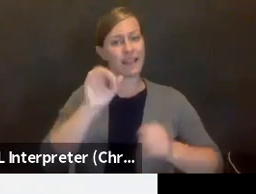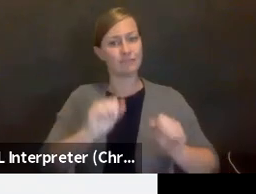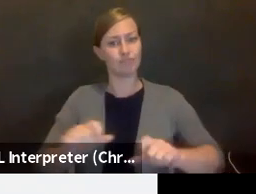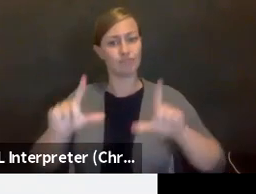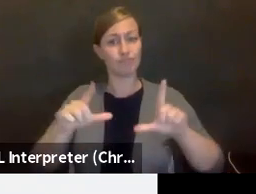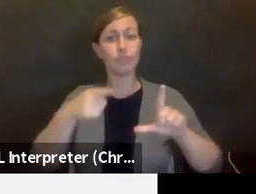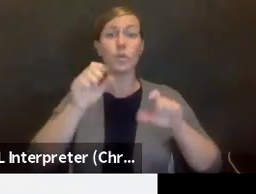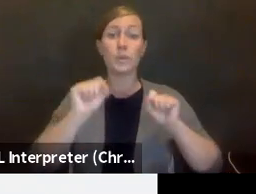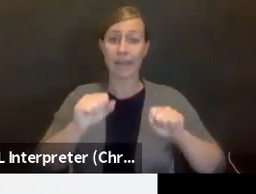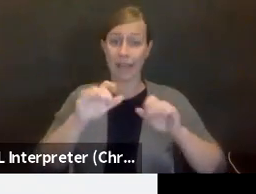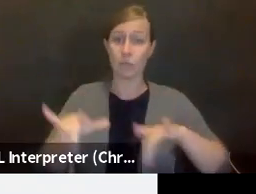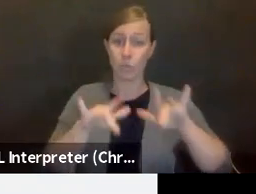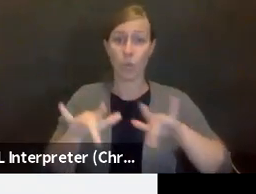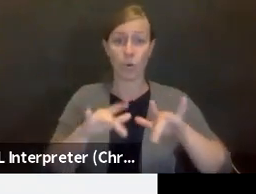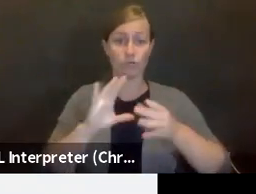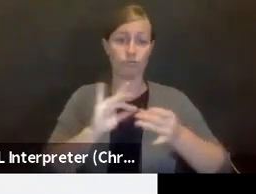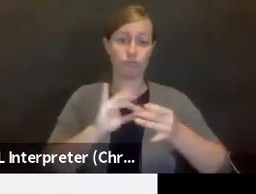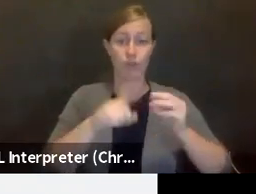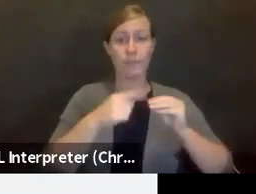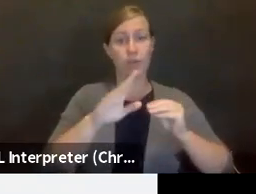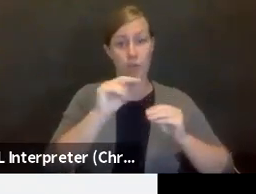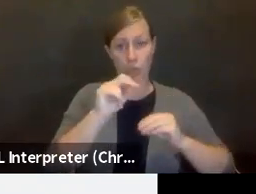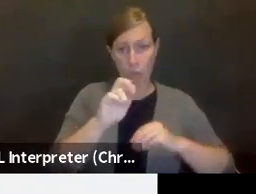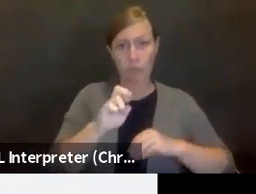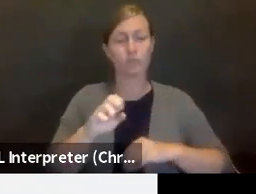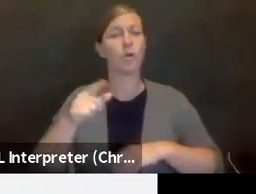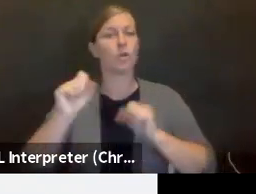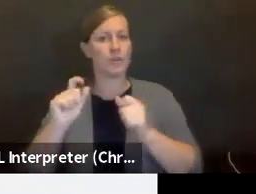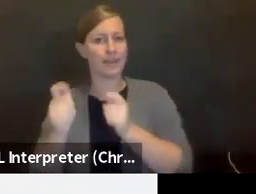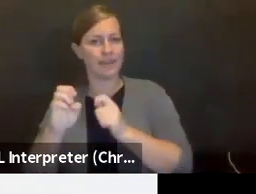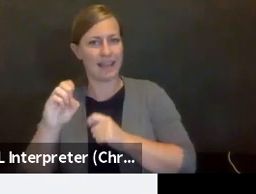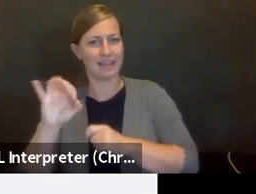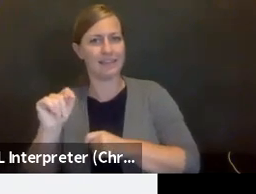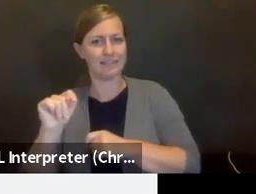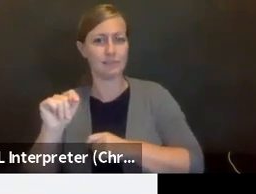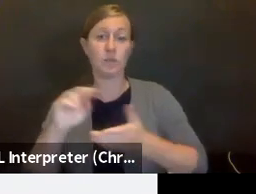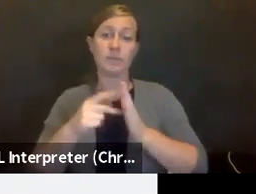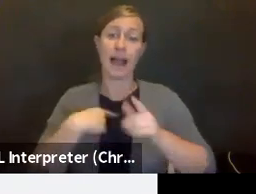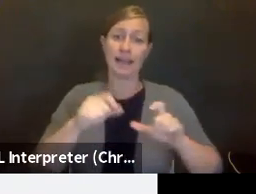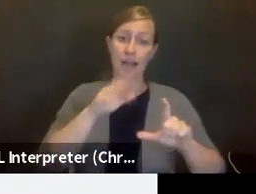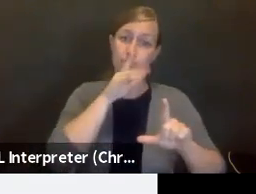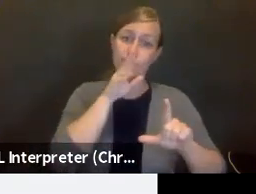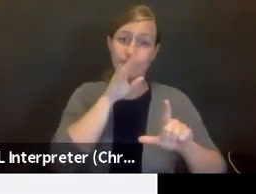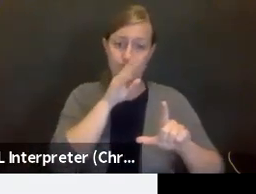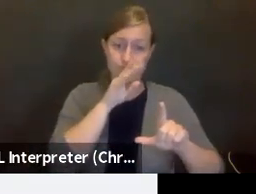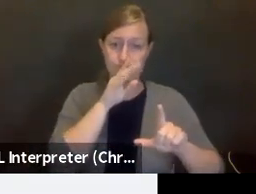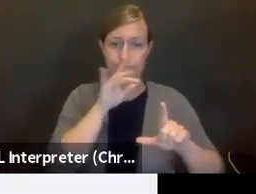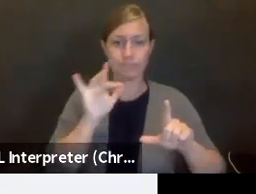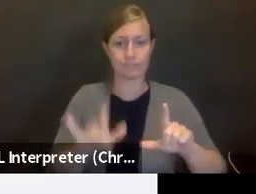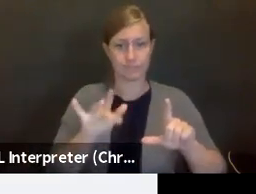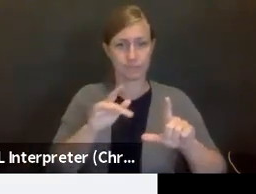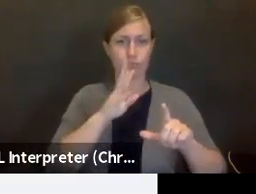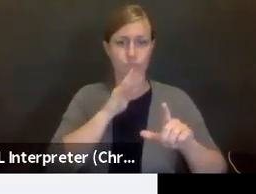can record about your note and you can edit your note. So I could actually read that out loud. Touch the button to begin